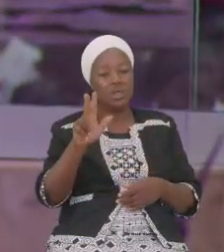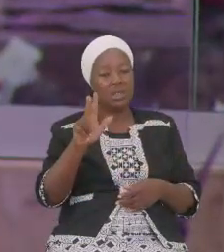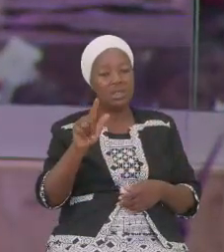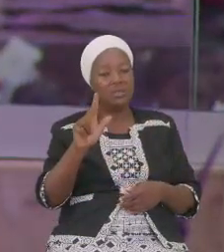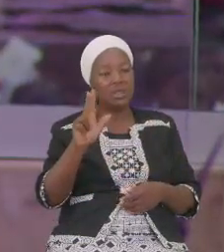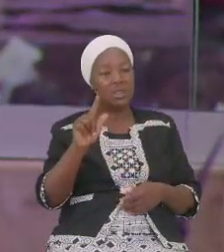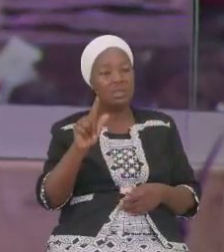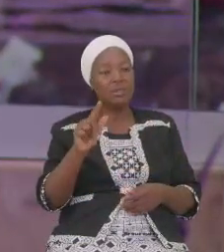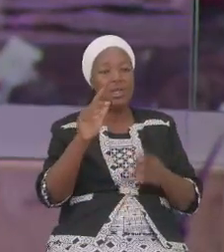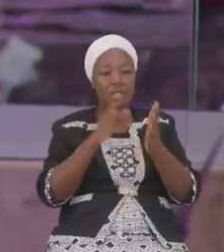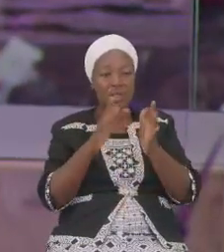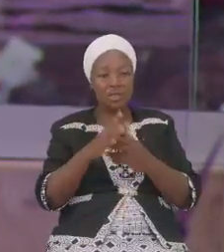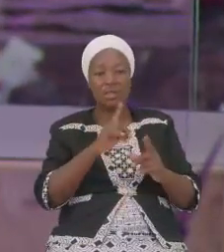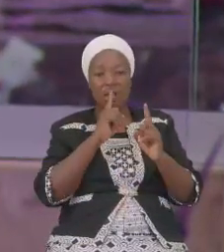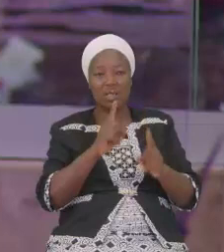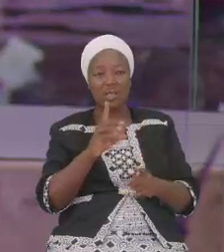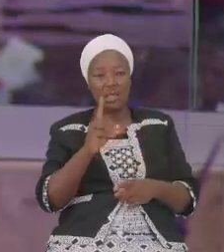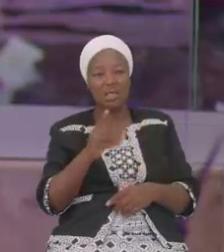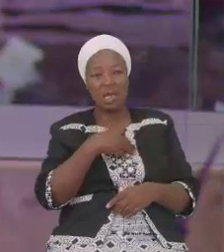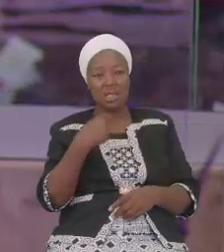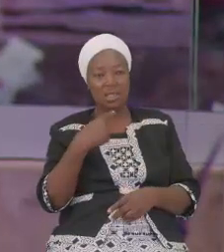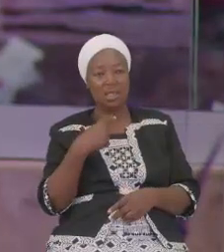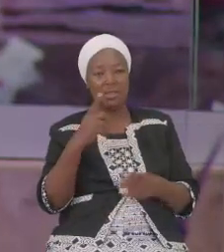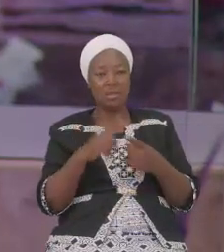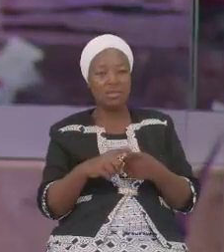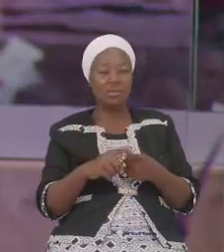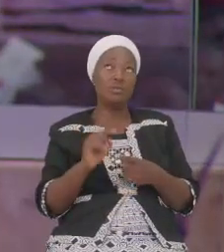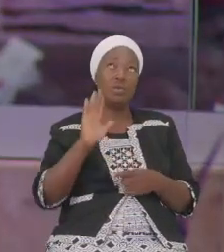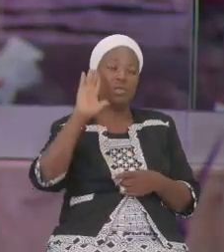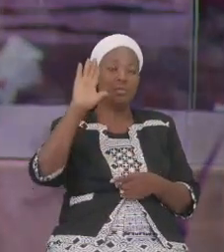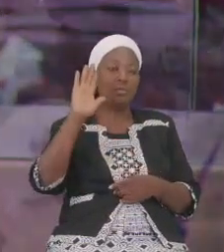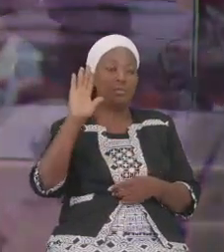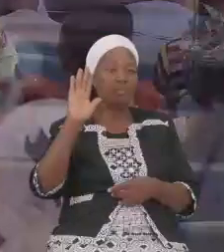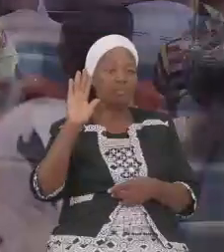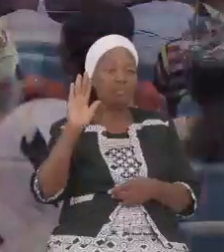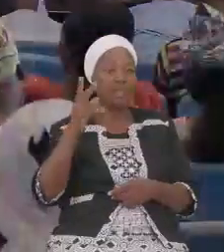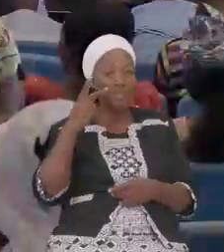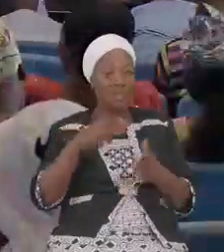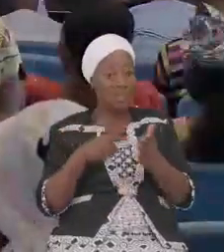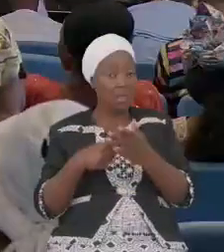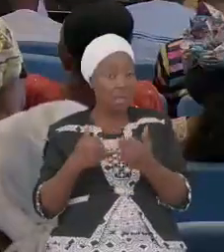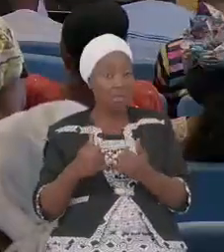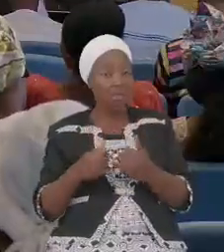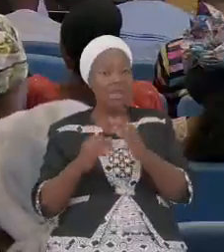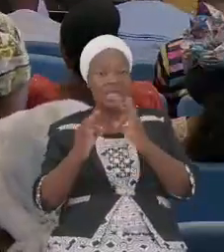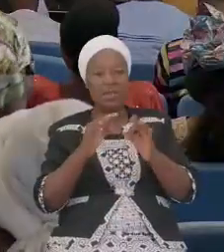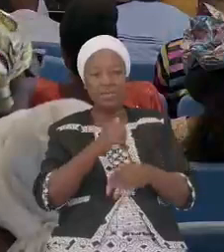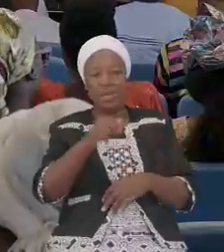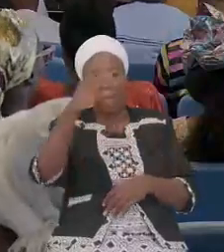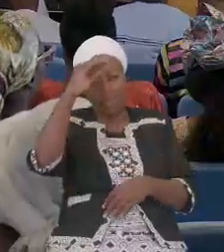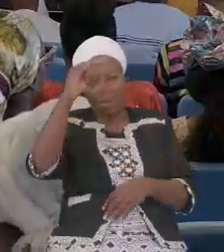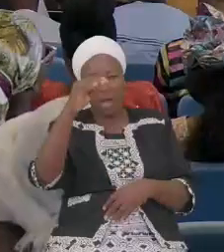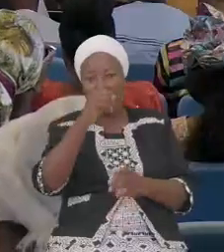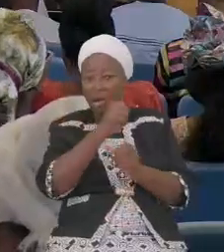23, Jesus answered and said unto him, look at this. If a